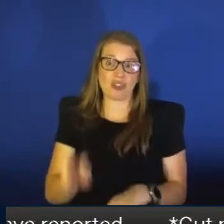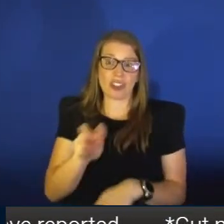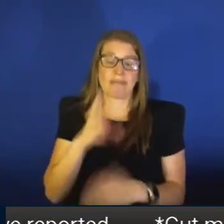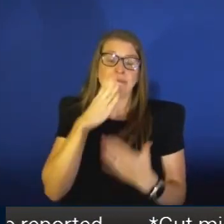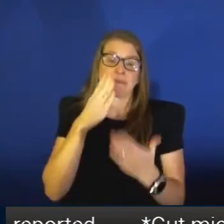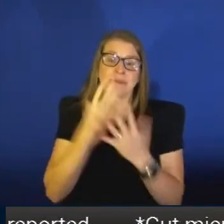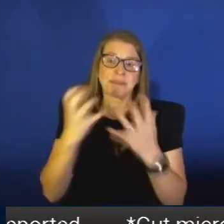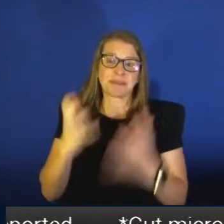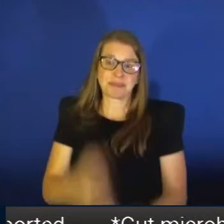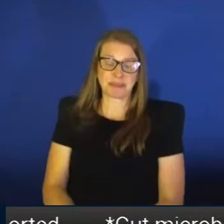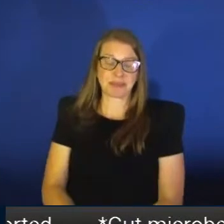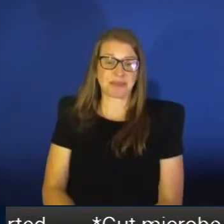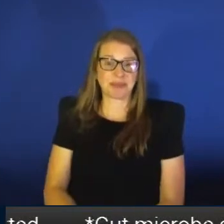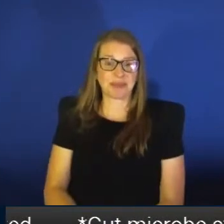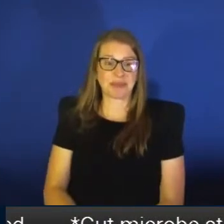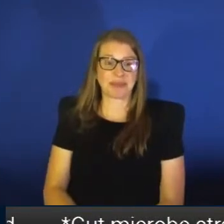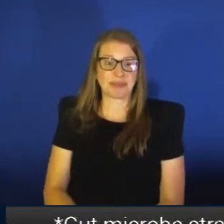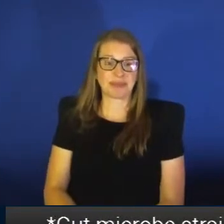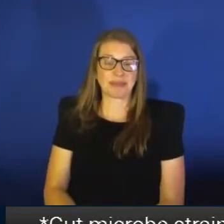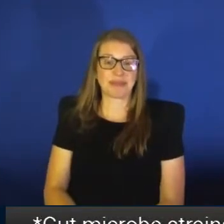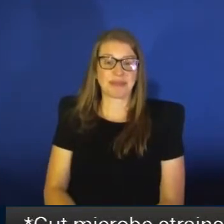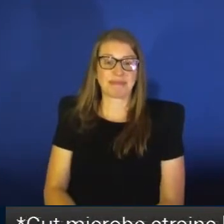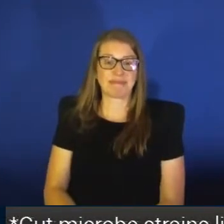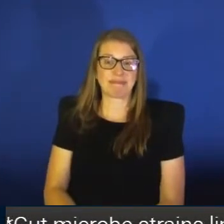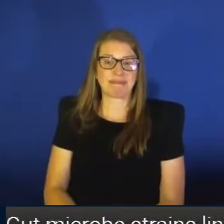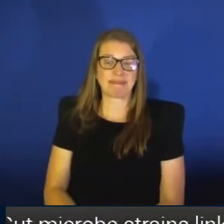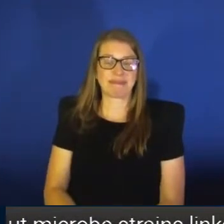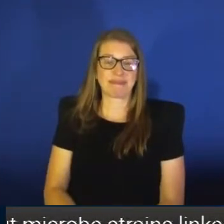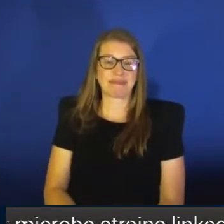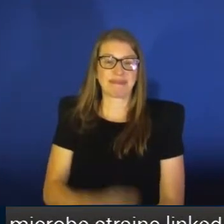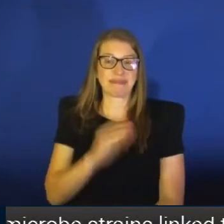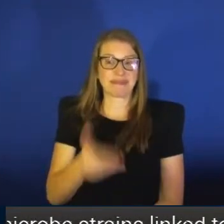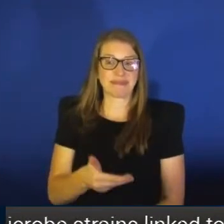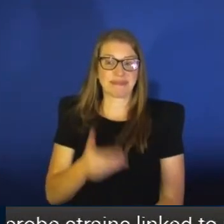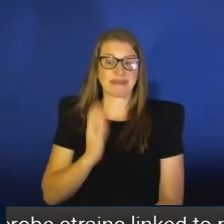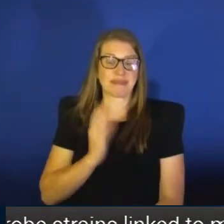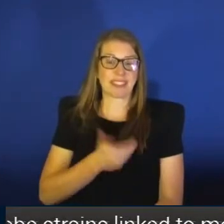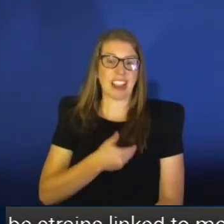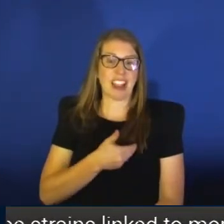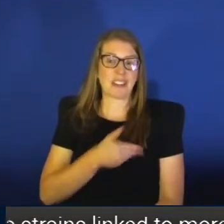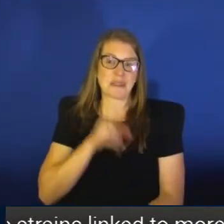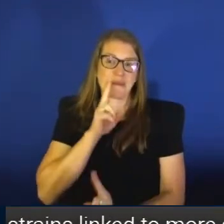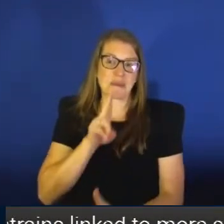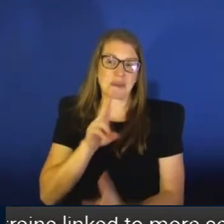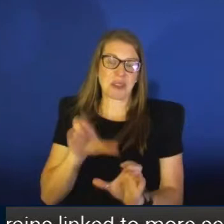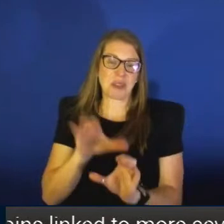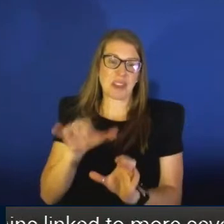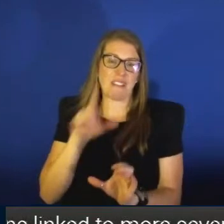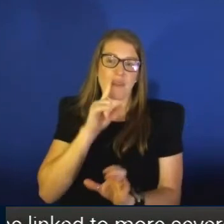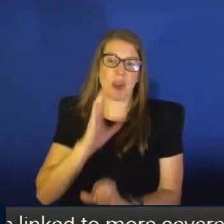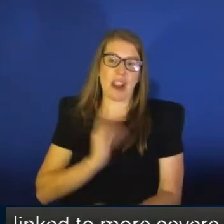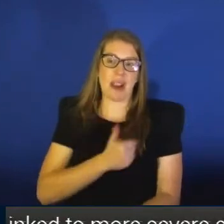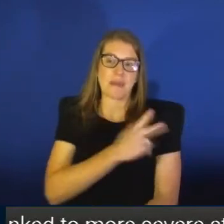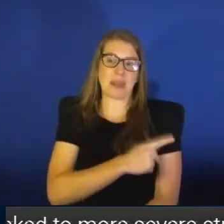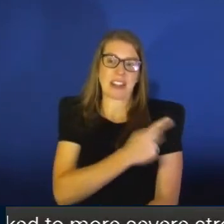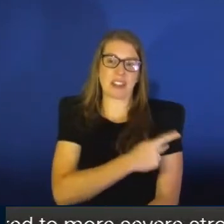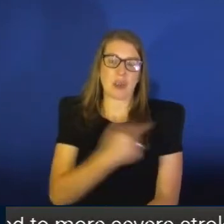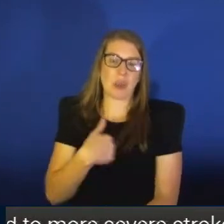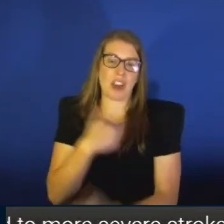much. You're so welcome, and it is our privilege to do that for our patients. We're here for